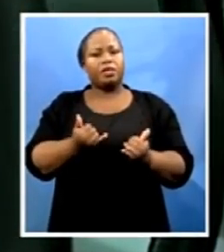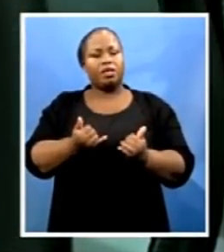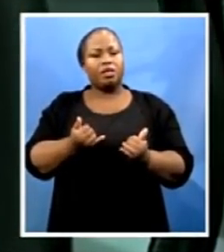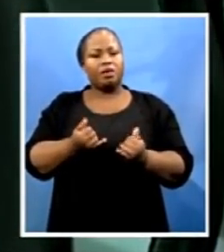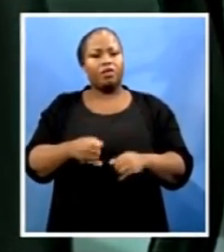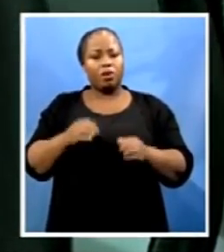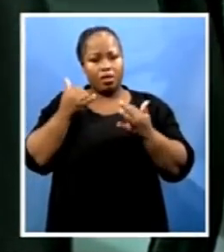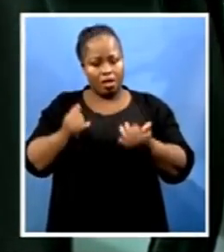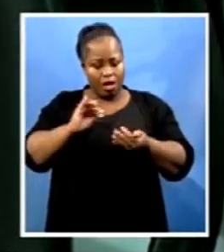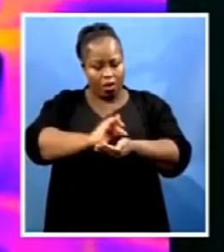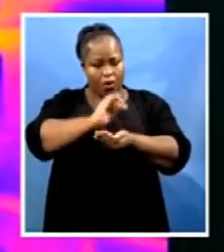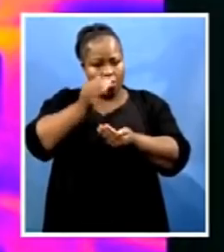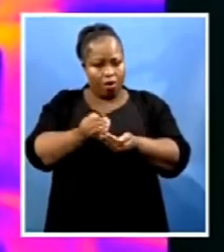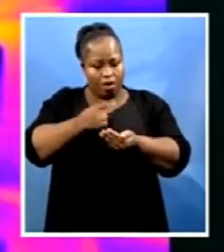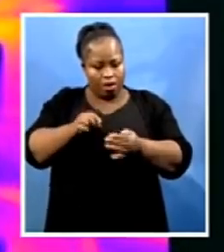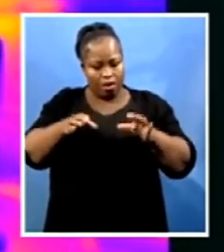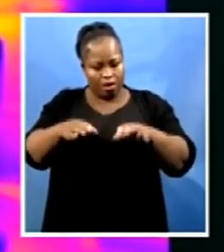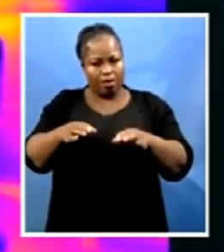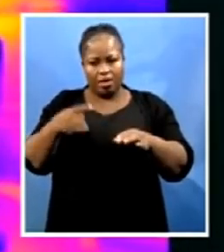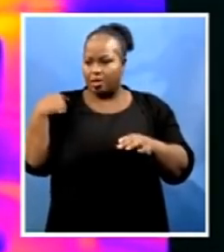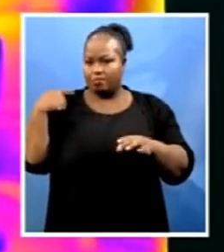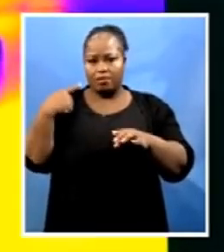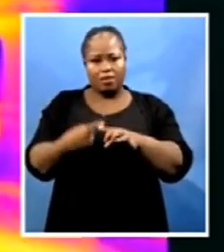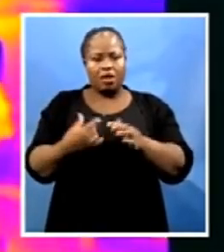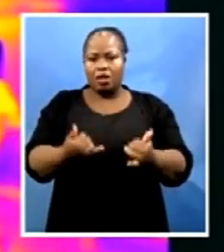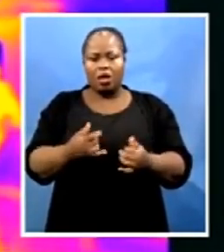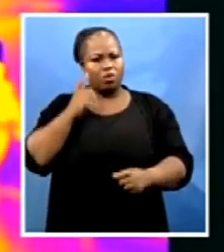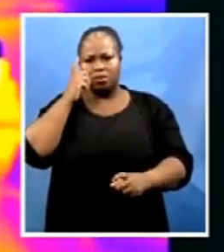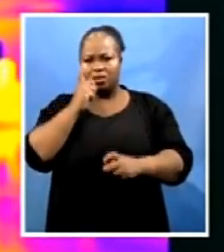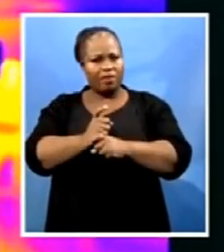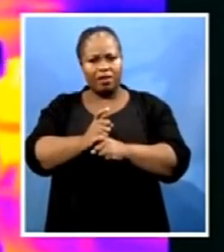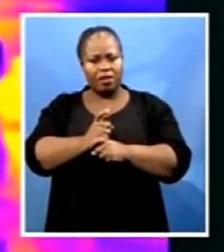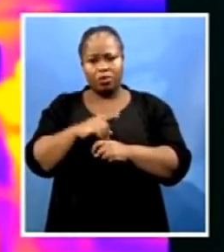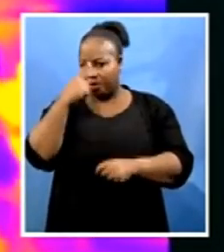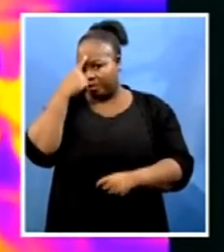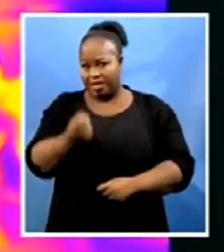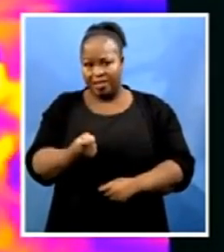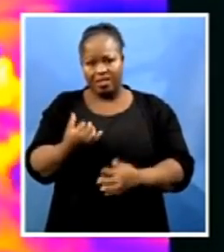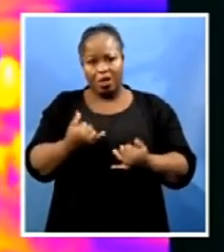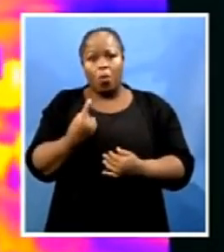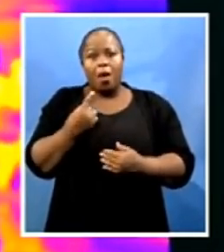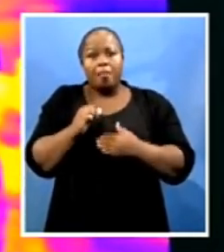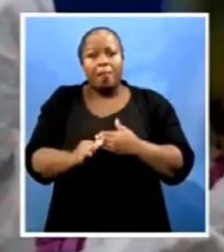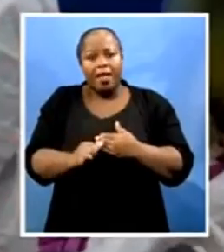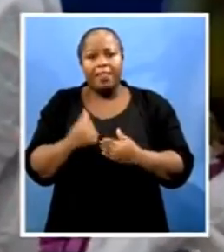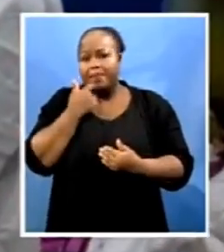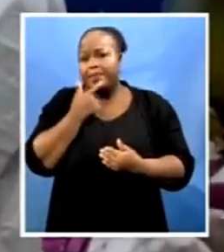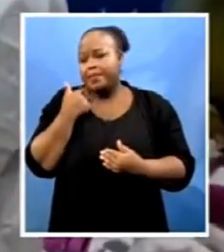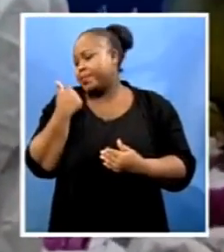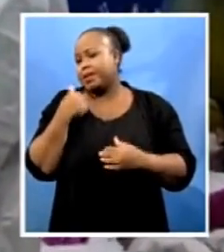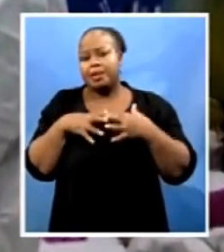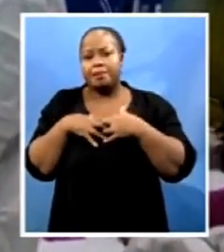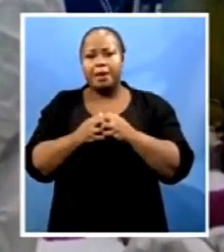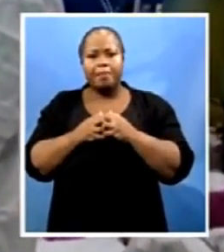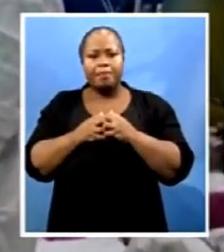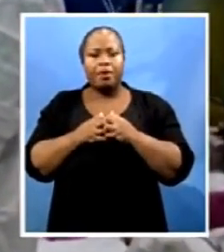to believe that this is an organization that is only 1 month old. As my colleagues and I unpack